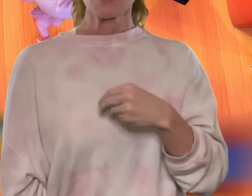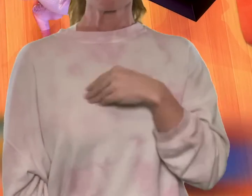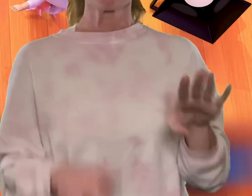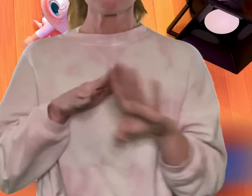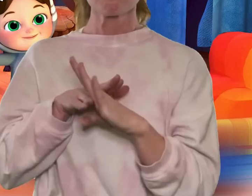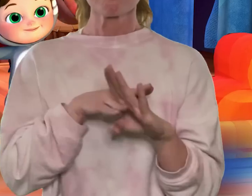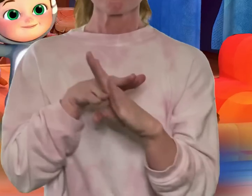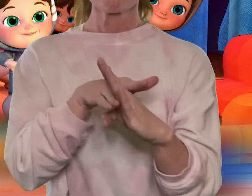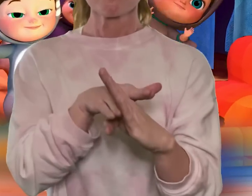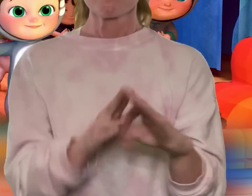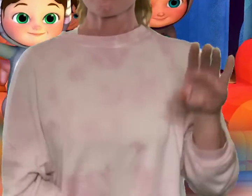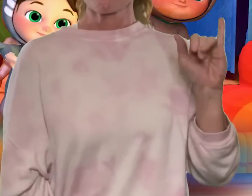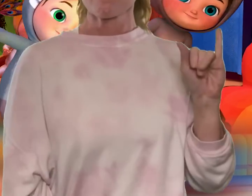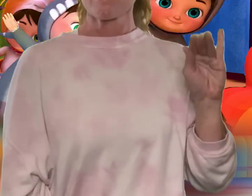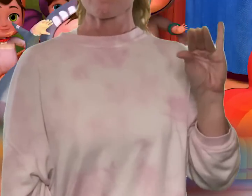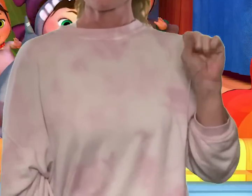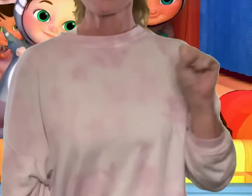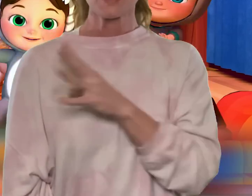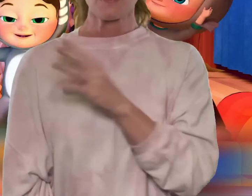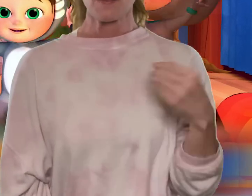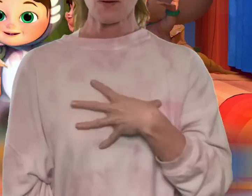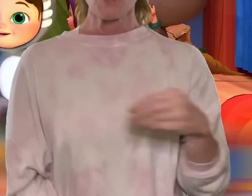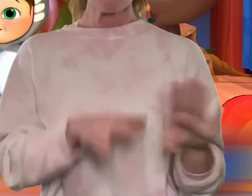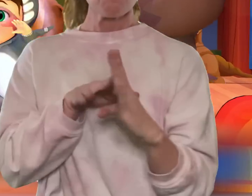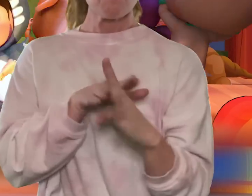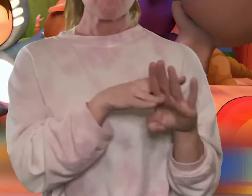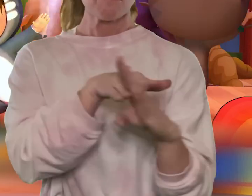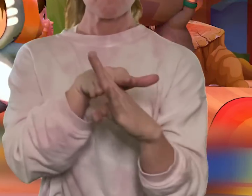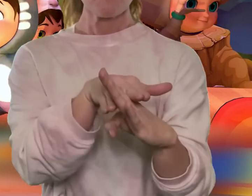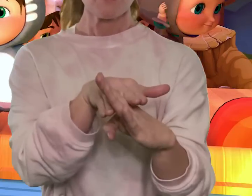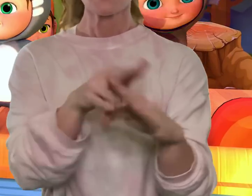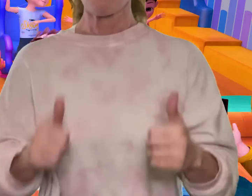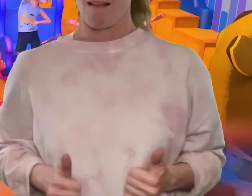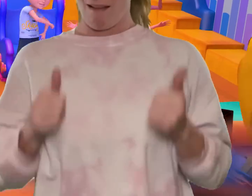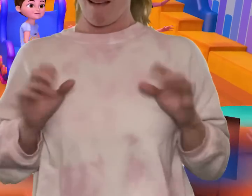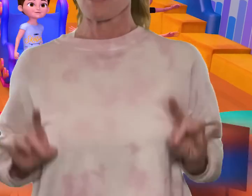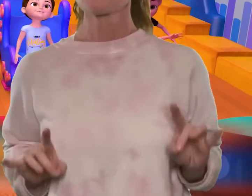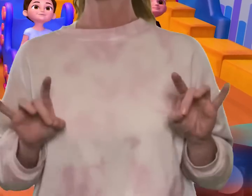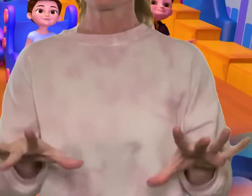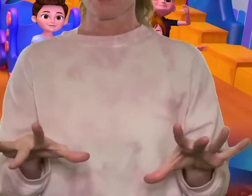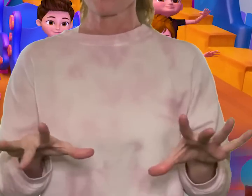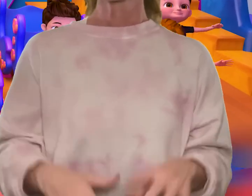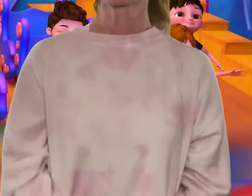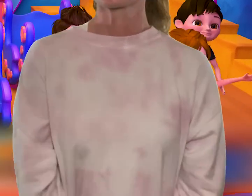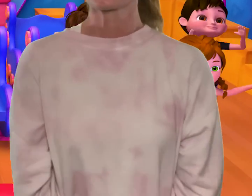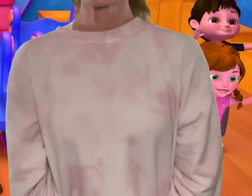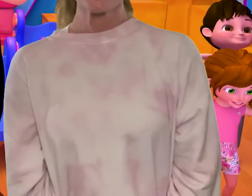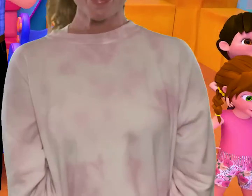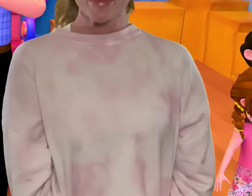white sharks IIs and white sharks IIs and white sharks live in